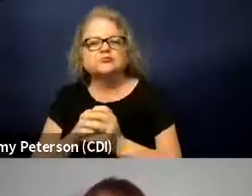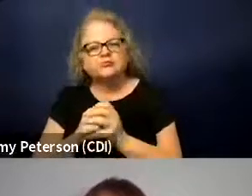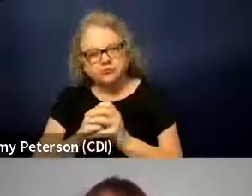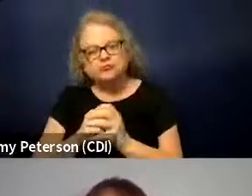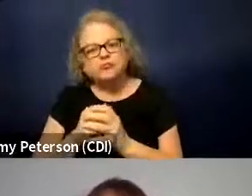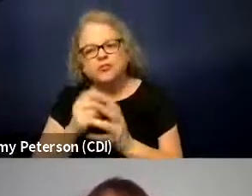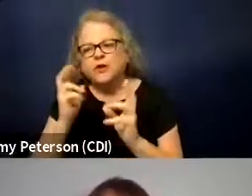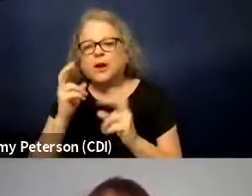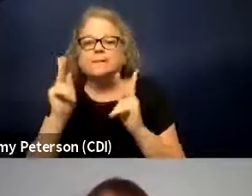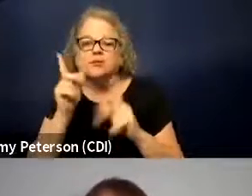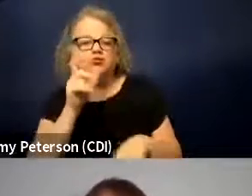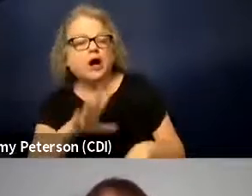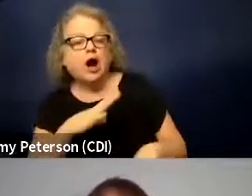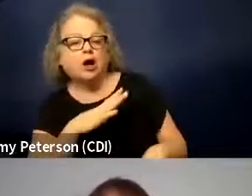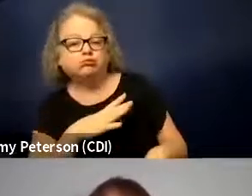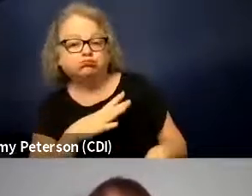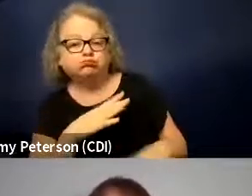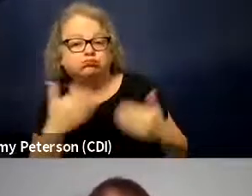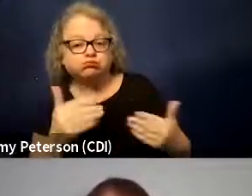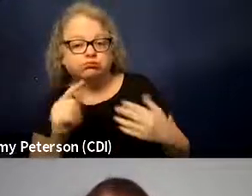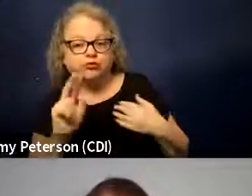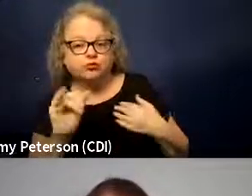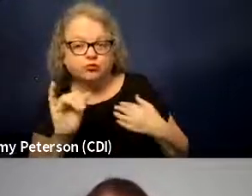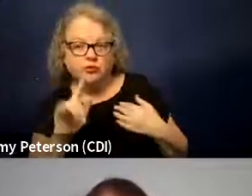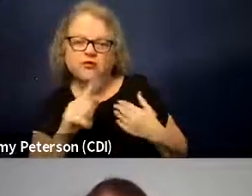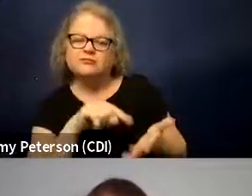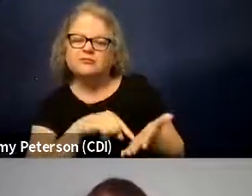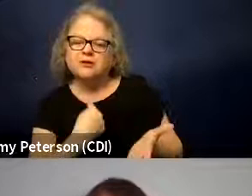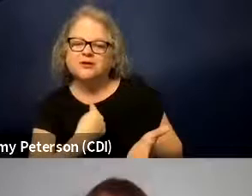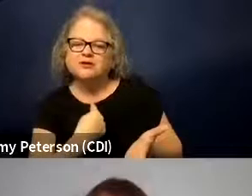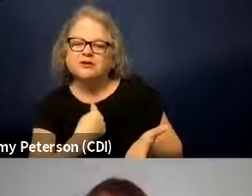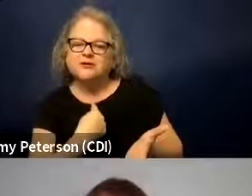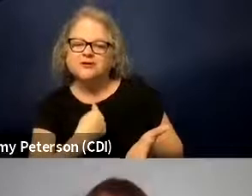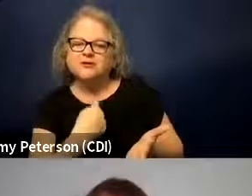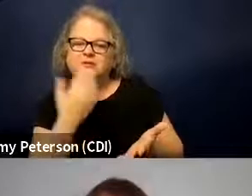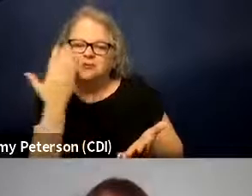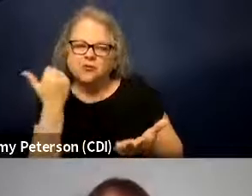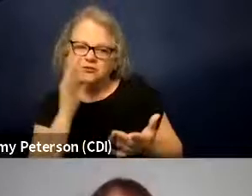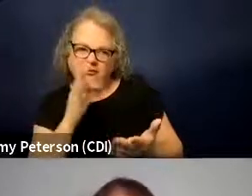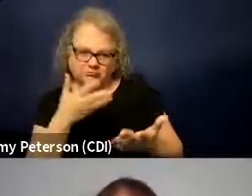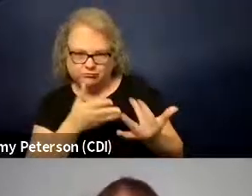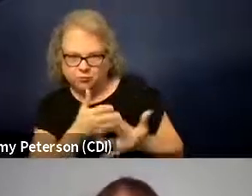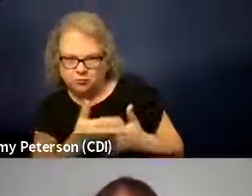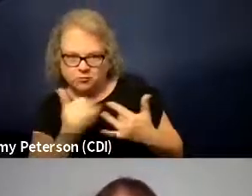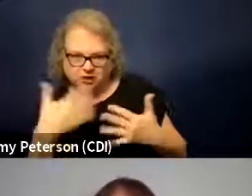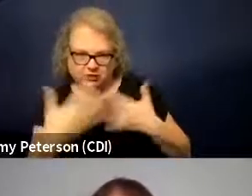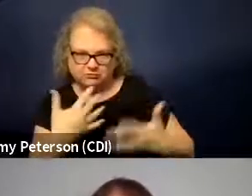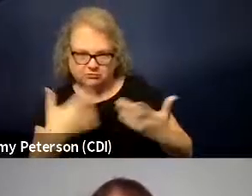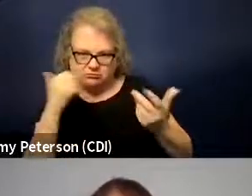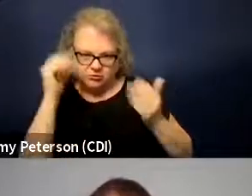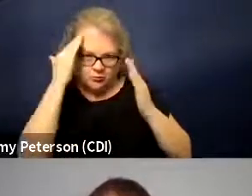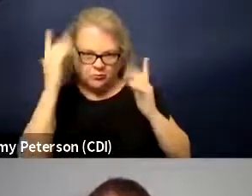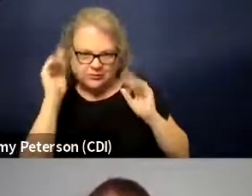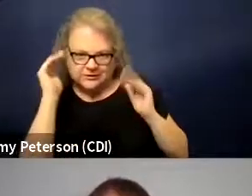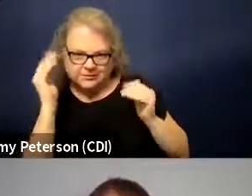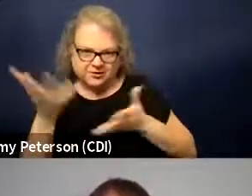normally, vaccine companies do just a few hundred people at a time. They want to make sure that they